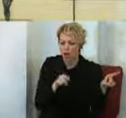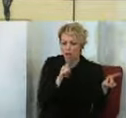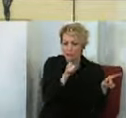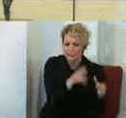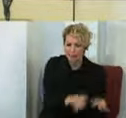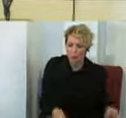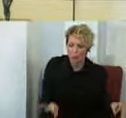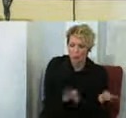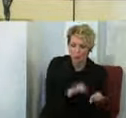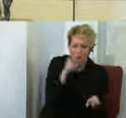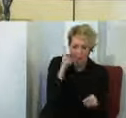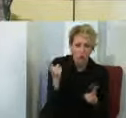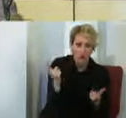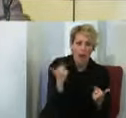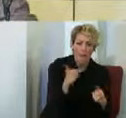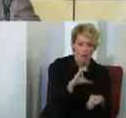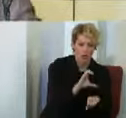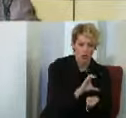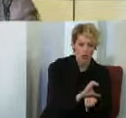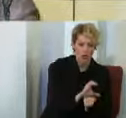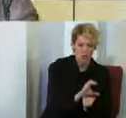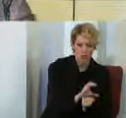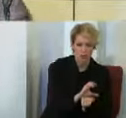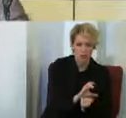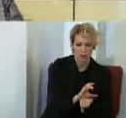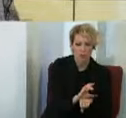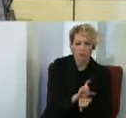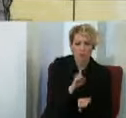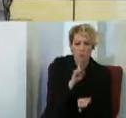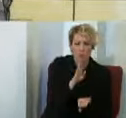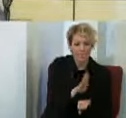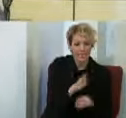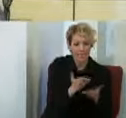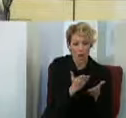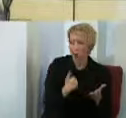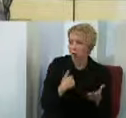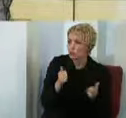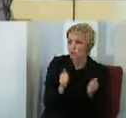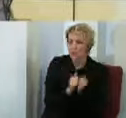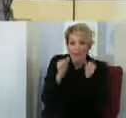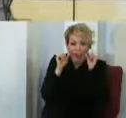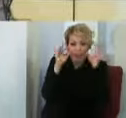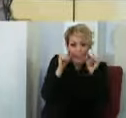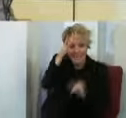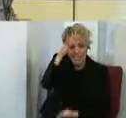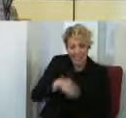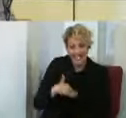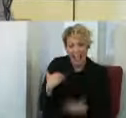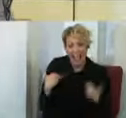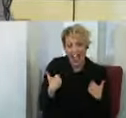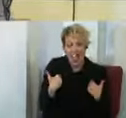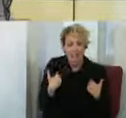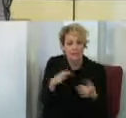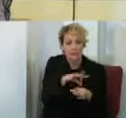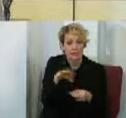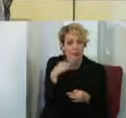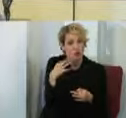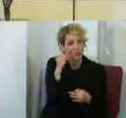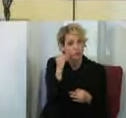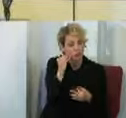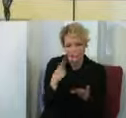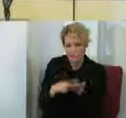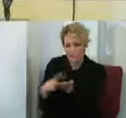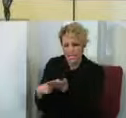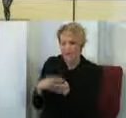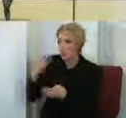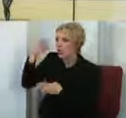is. And I was with amazing men having a spiritual experience and discussing God, discussing